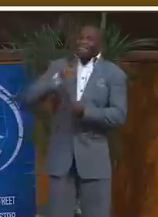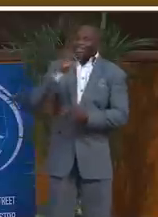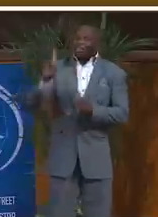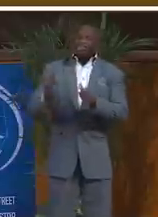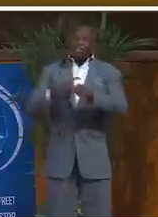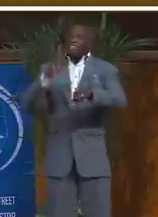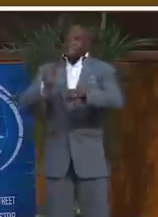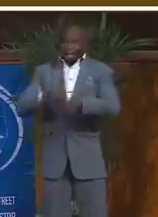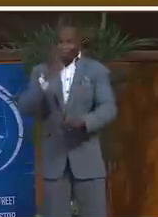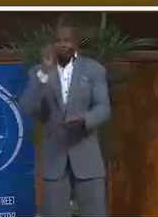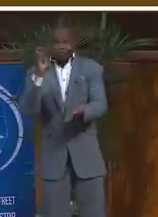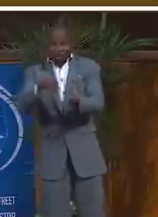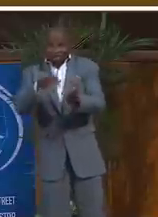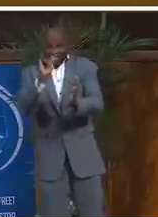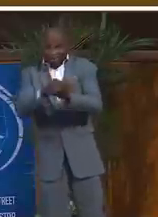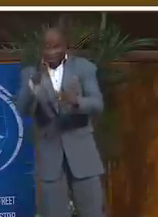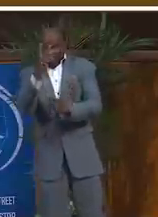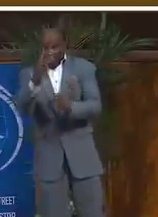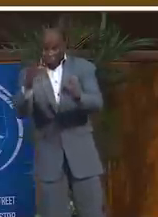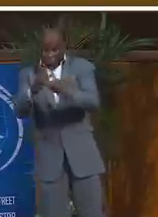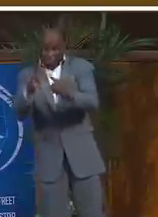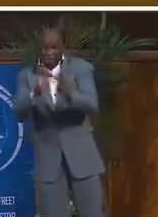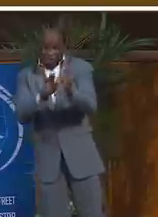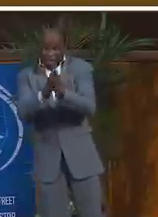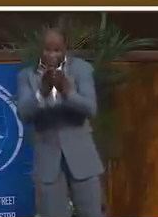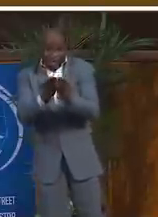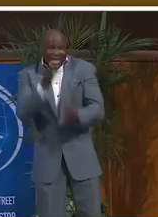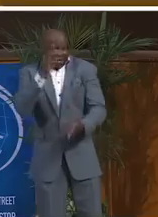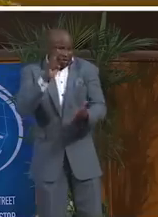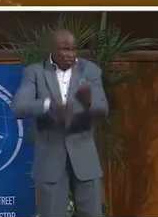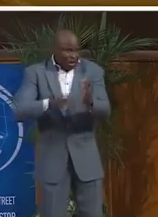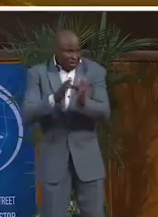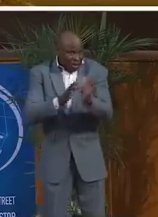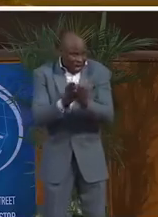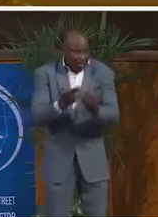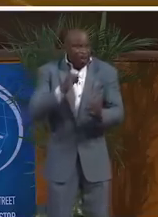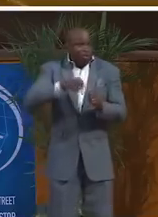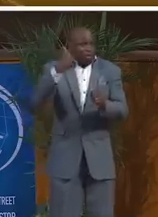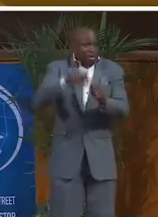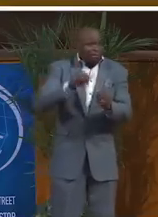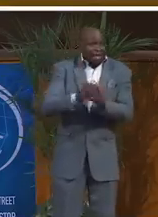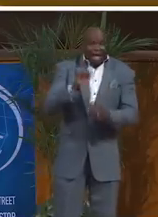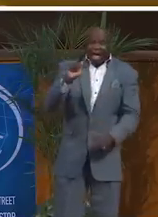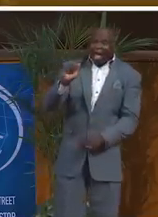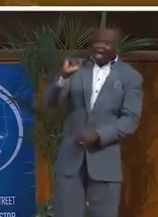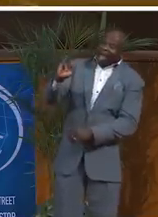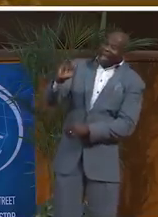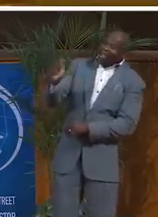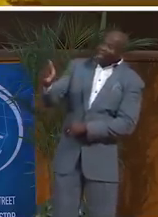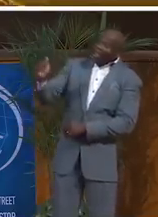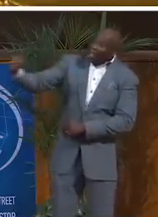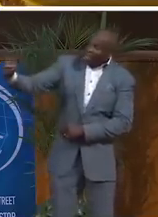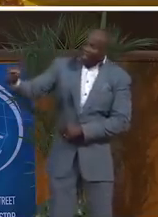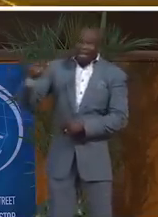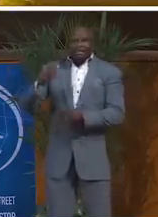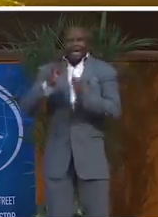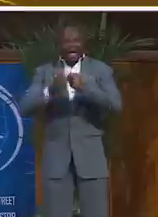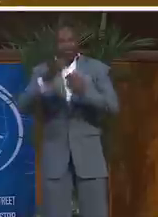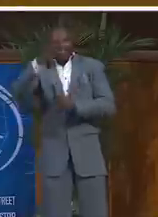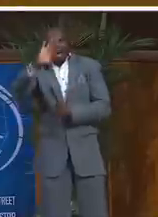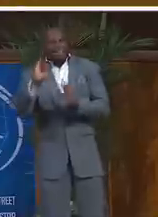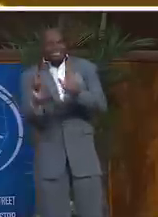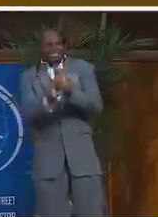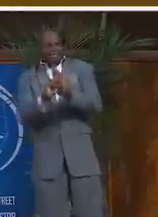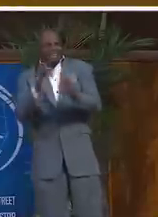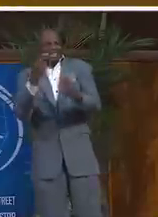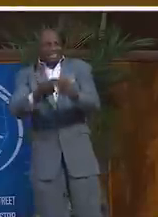first time you've seen it in the Bible. No, if you read the Bible, you remember that I am is how God